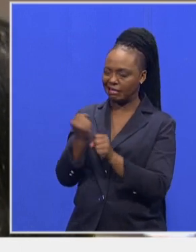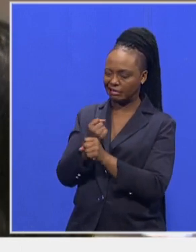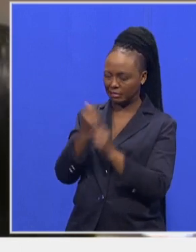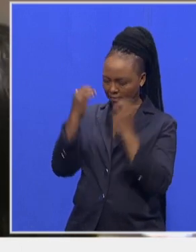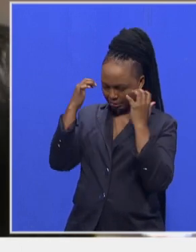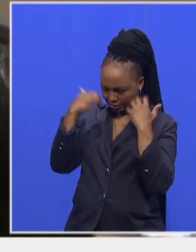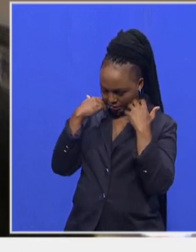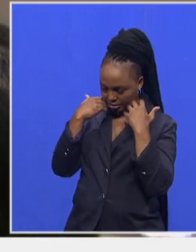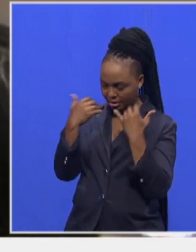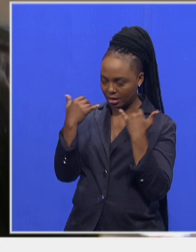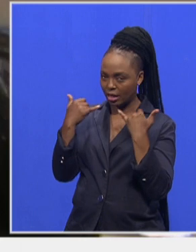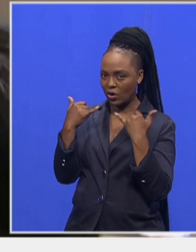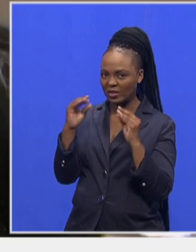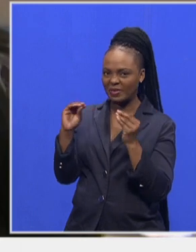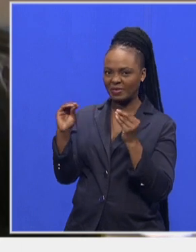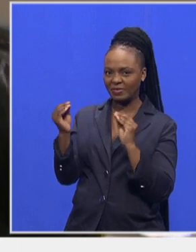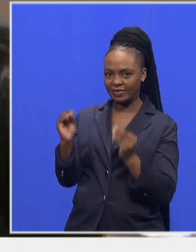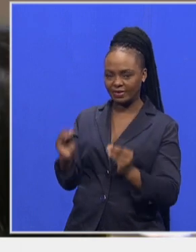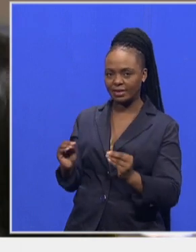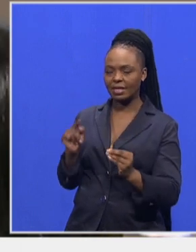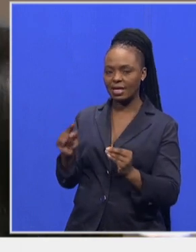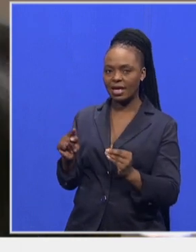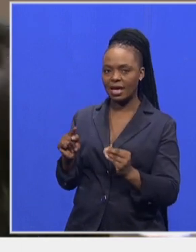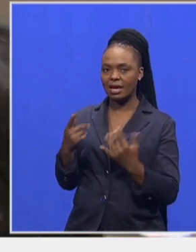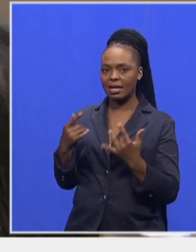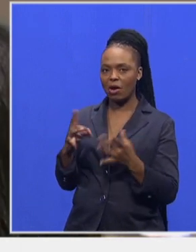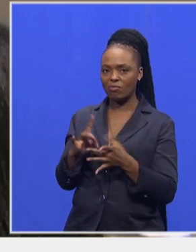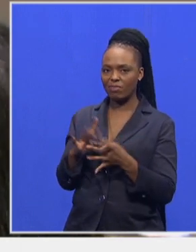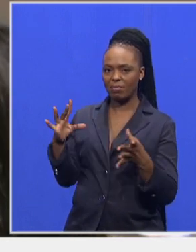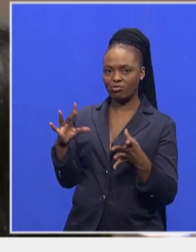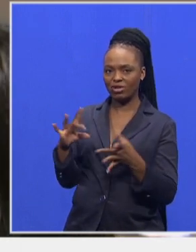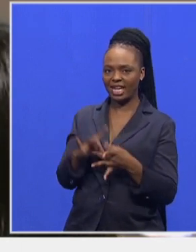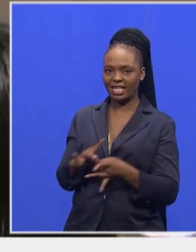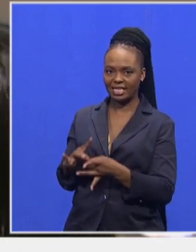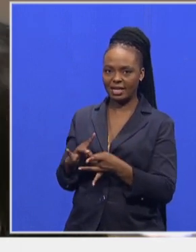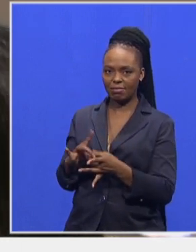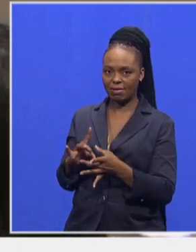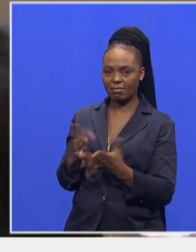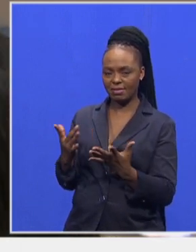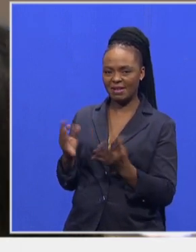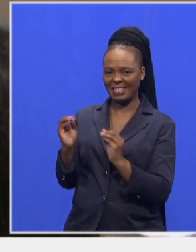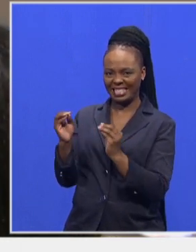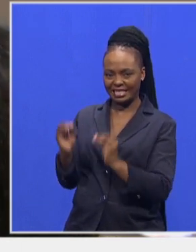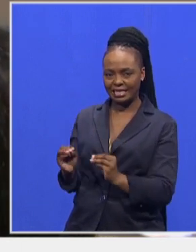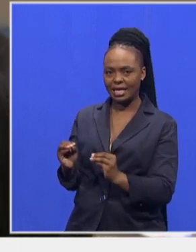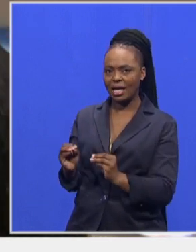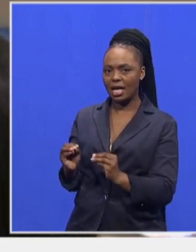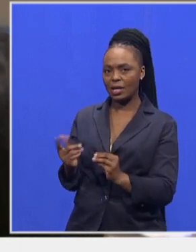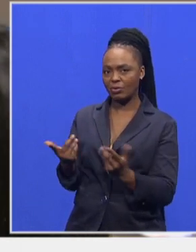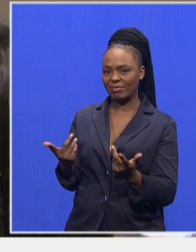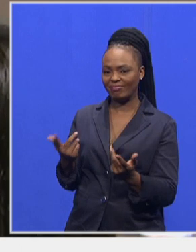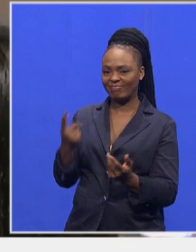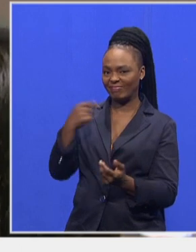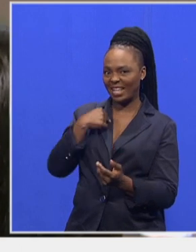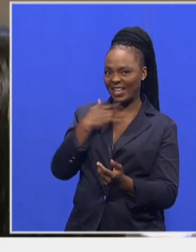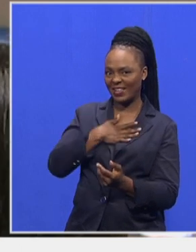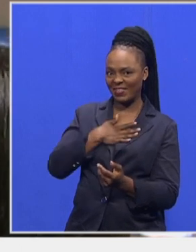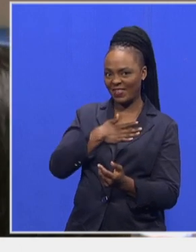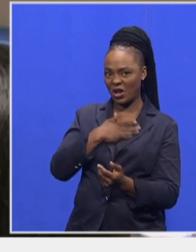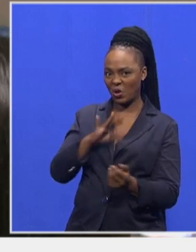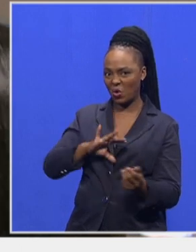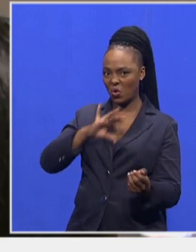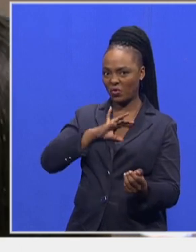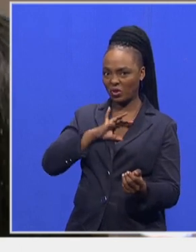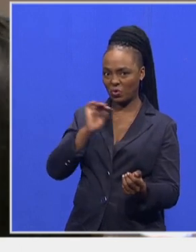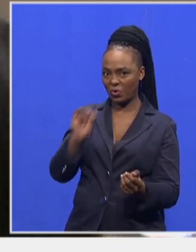to mend their broken relationship, or so it seems. So do you still, feel confident